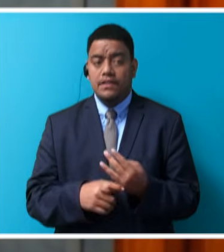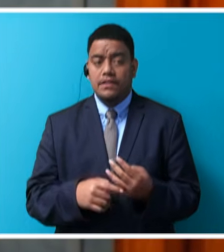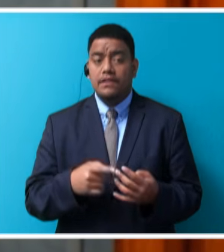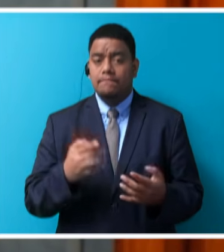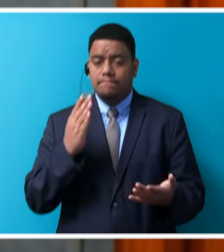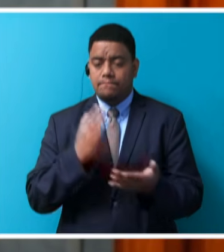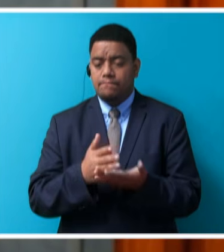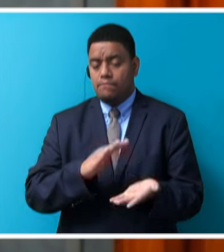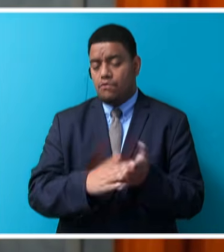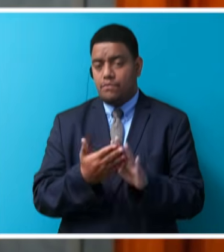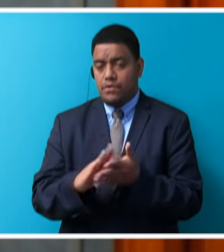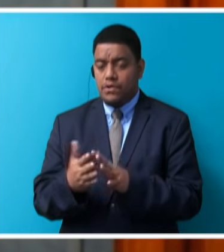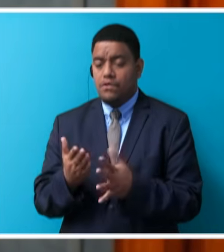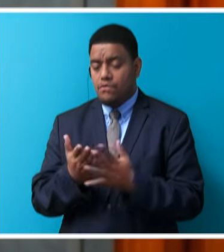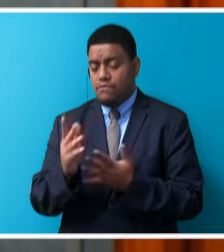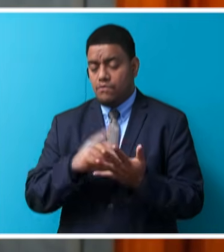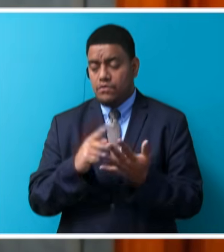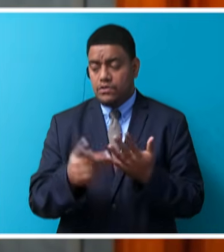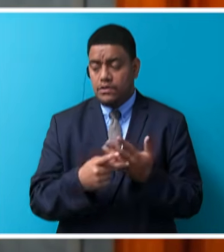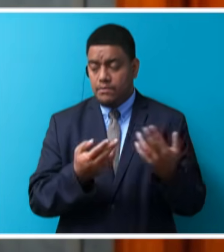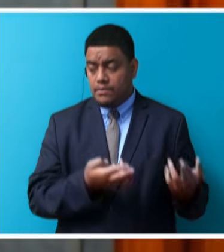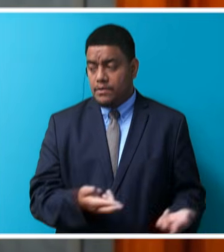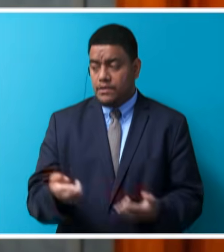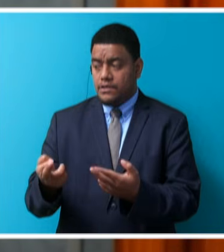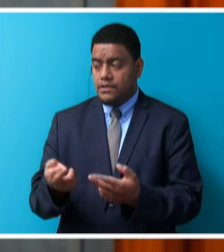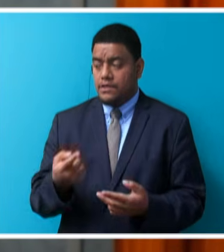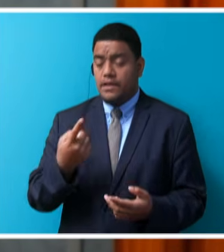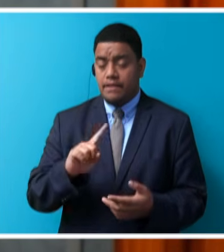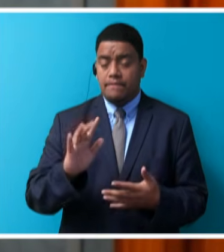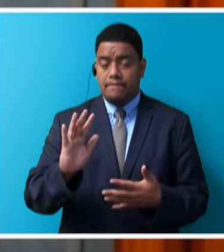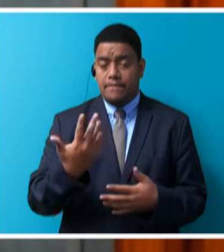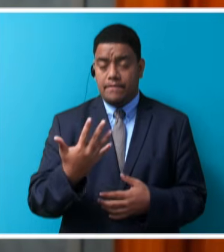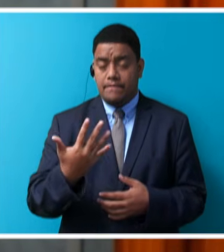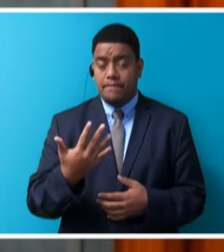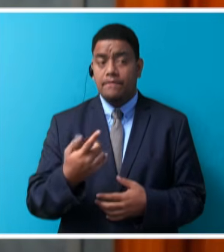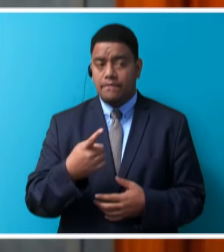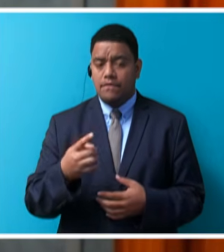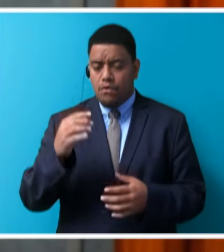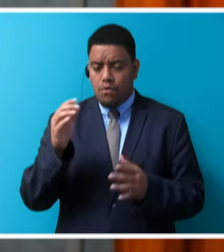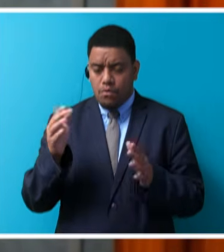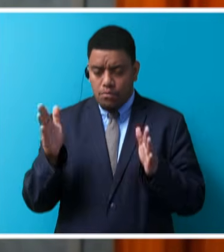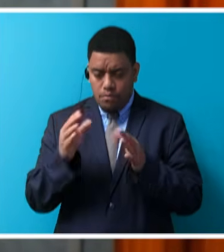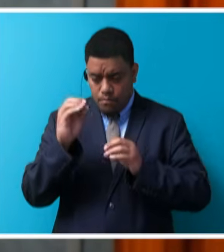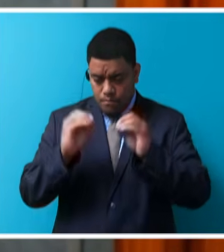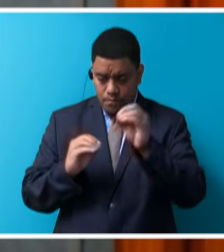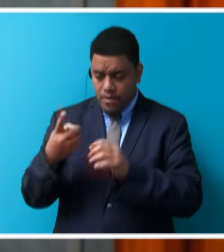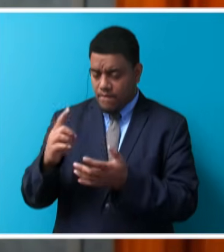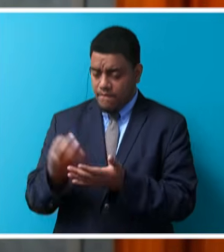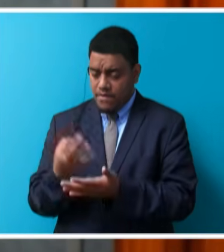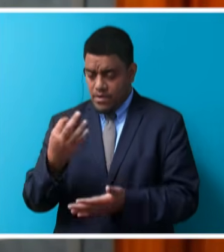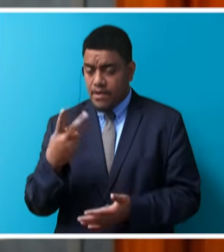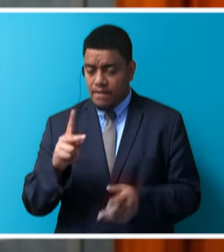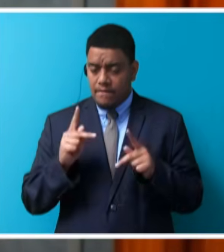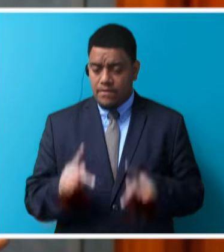engaging communities throughout project implementation. And fifth, closely monitoring both financial and